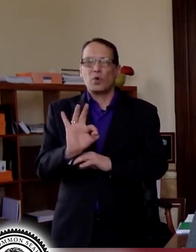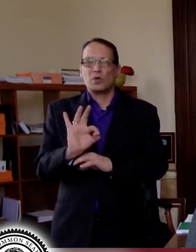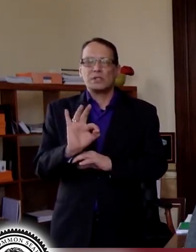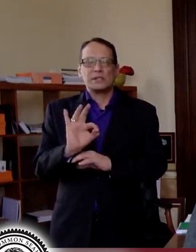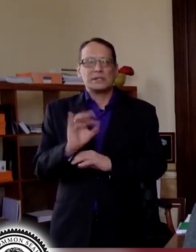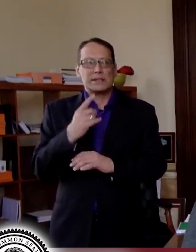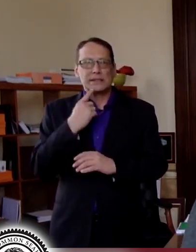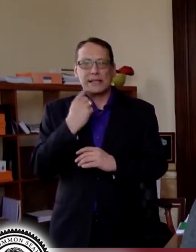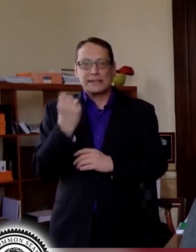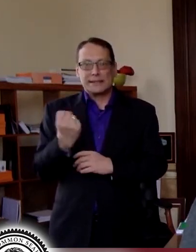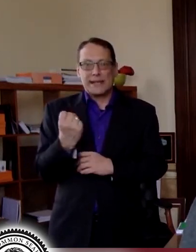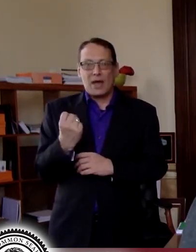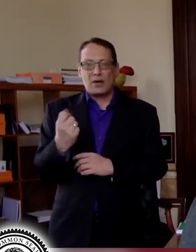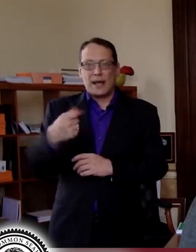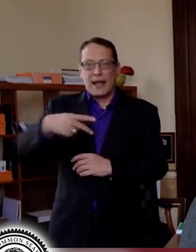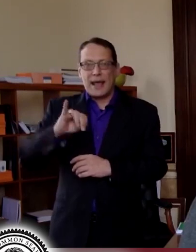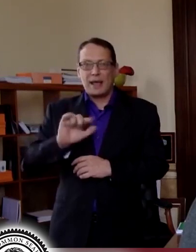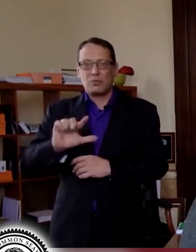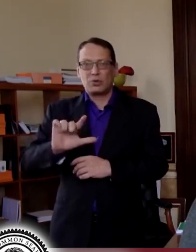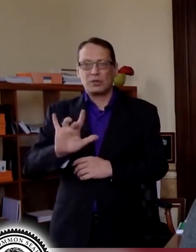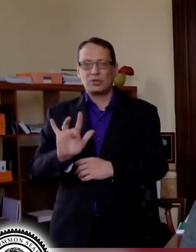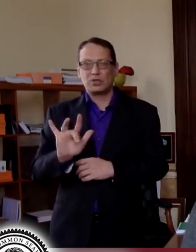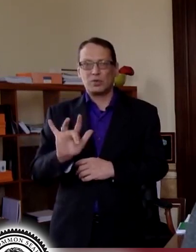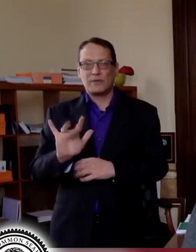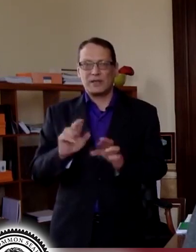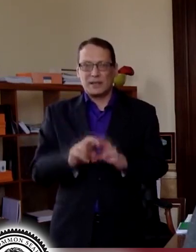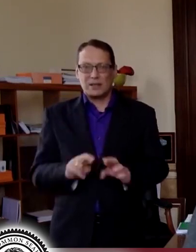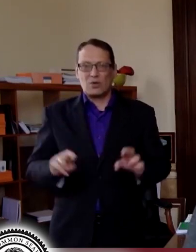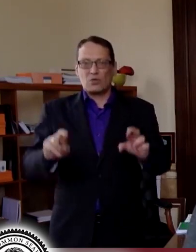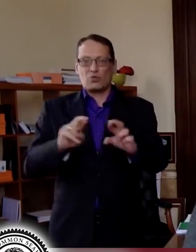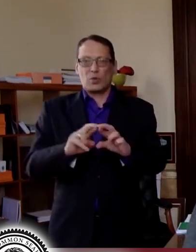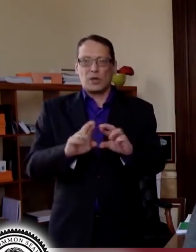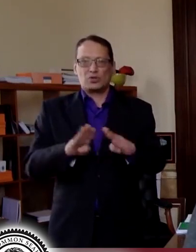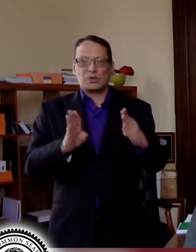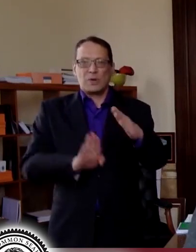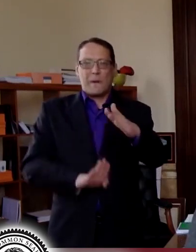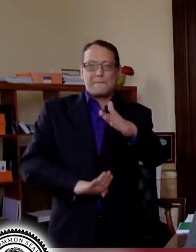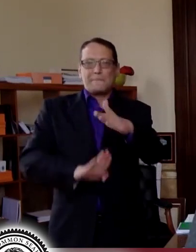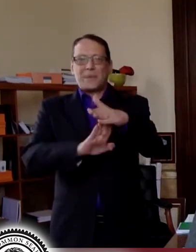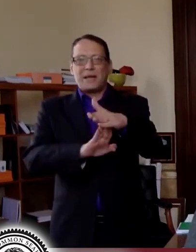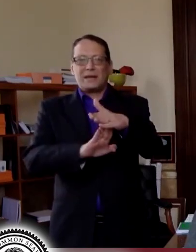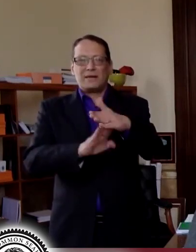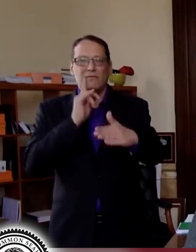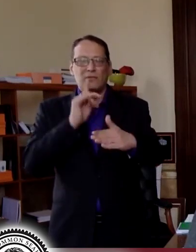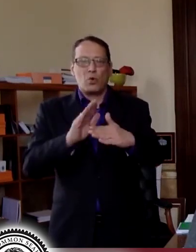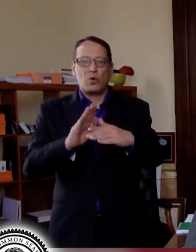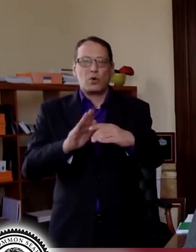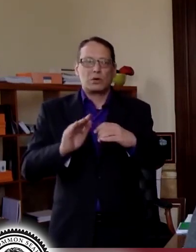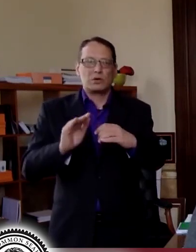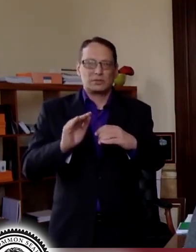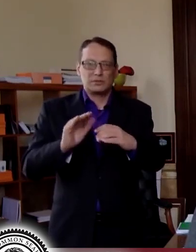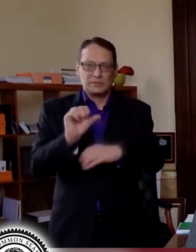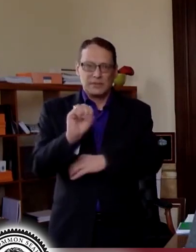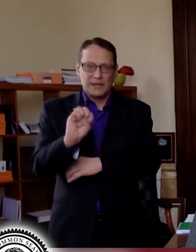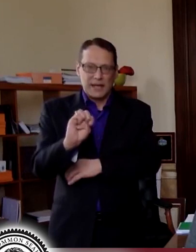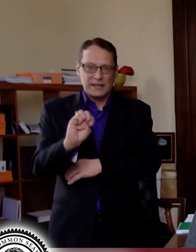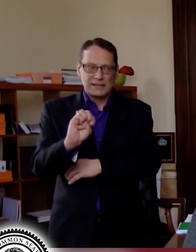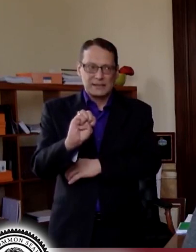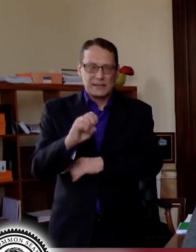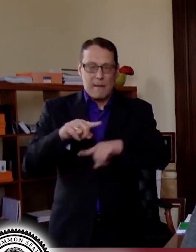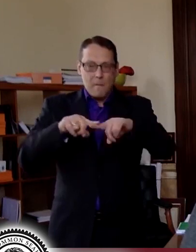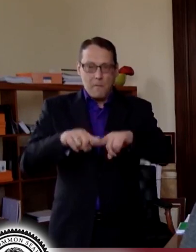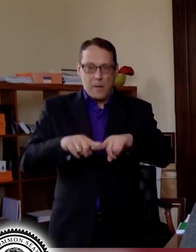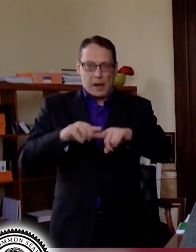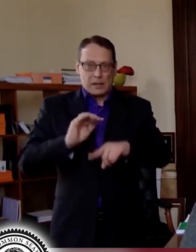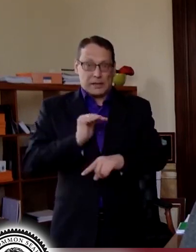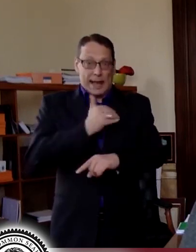predicted that Saturday, April the 25th would be the region's peak or crest of overall cases. Based on